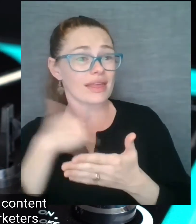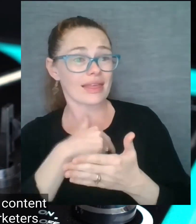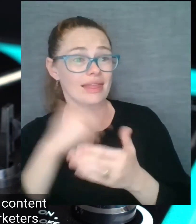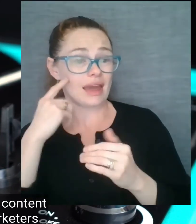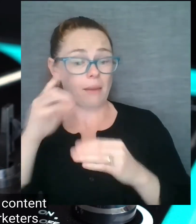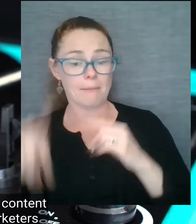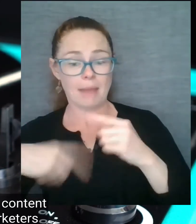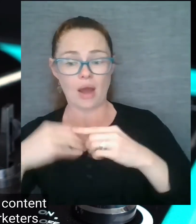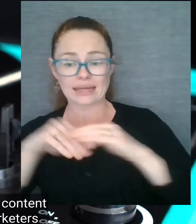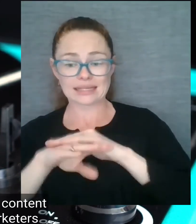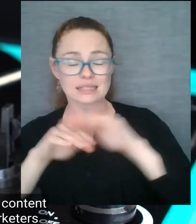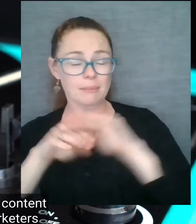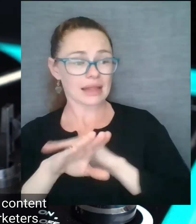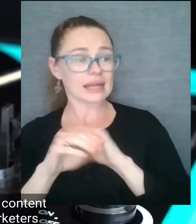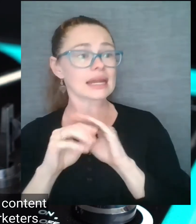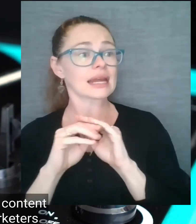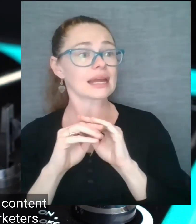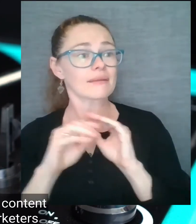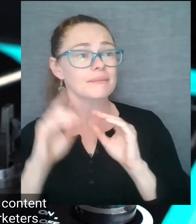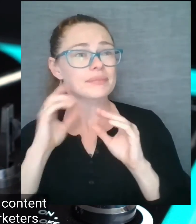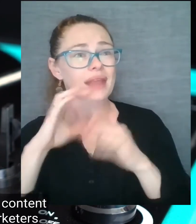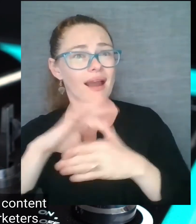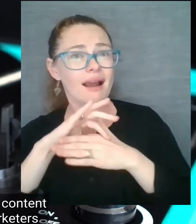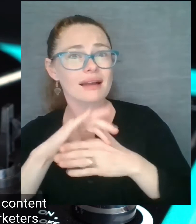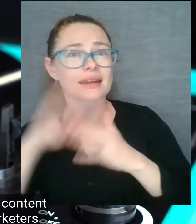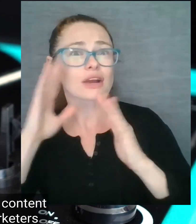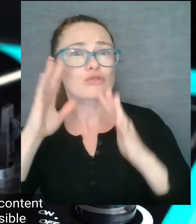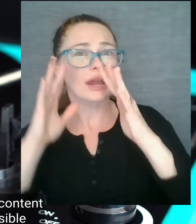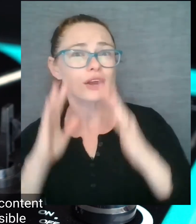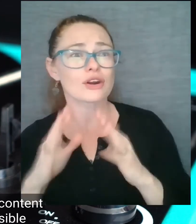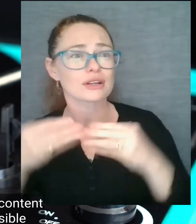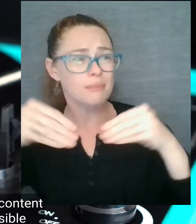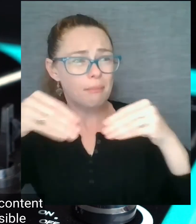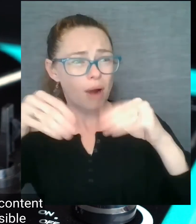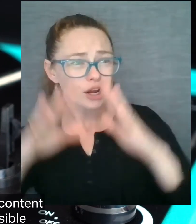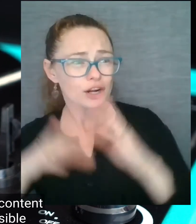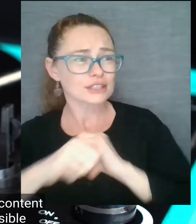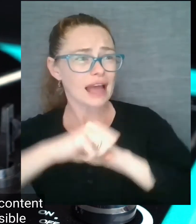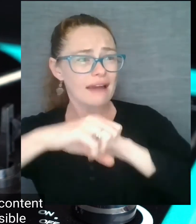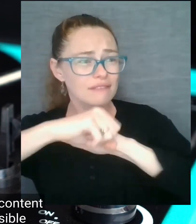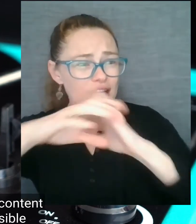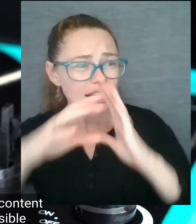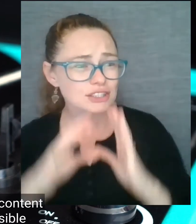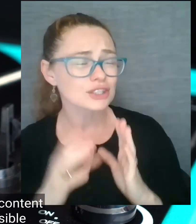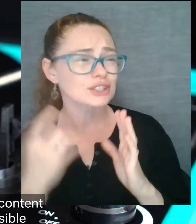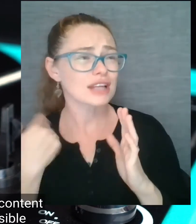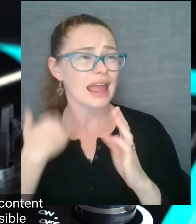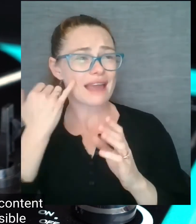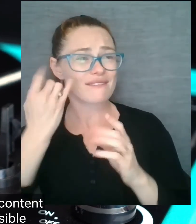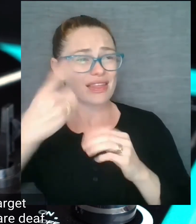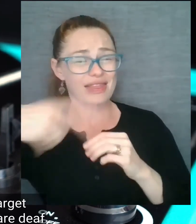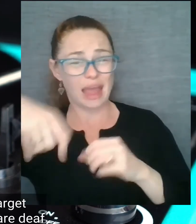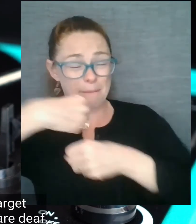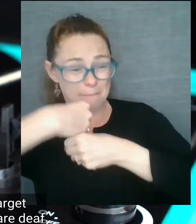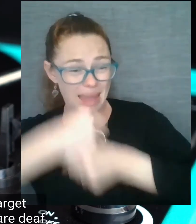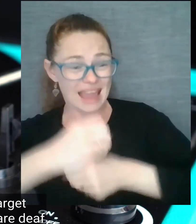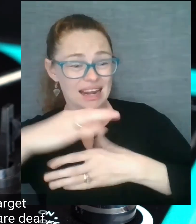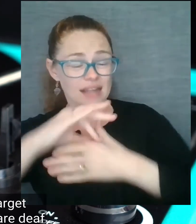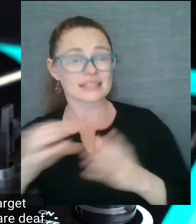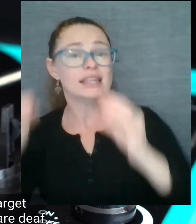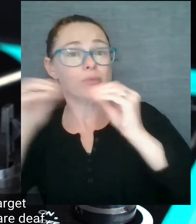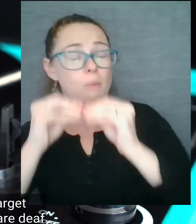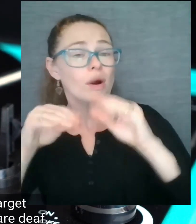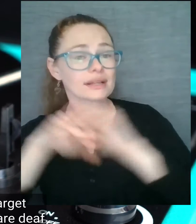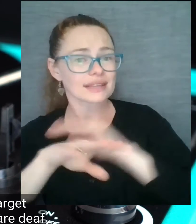accessibility, for instance, and if content creators or if marketers, advertisers made content that was accessible, it